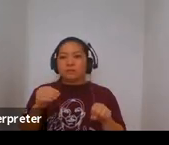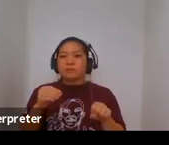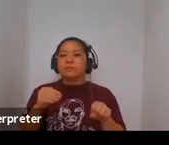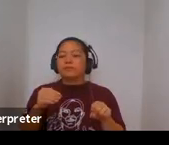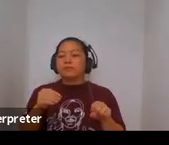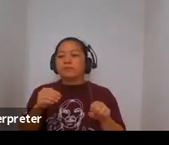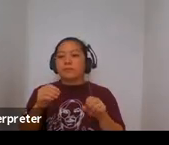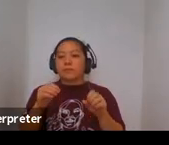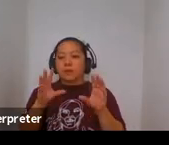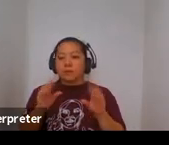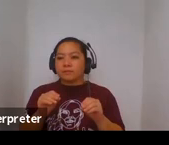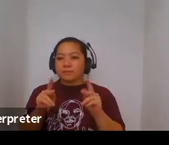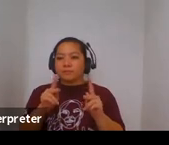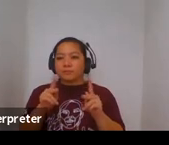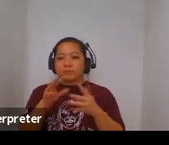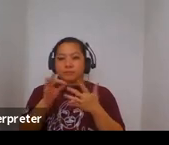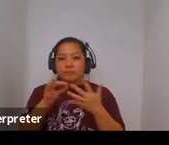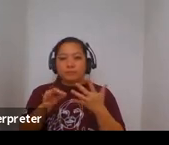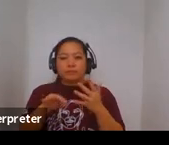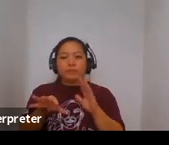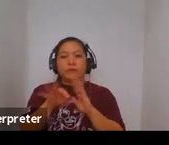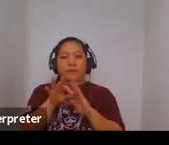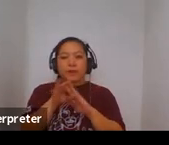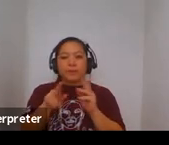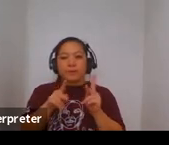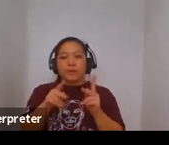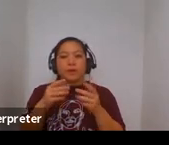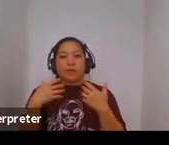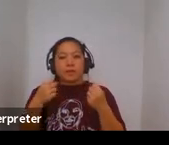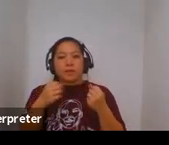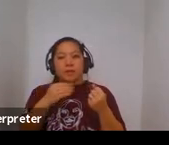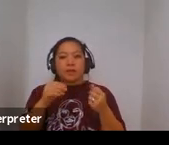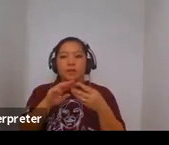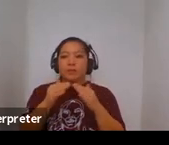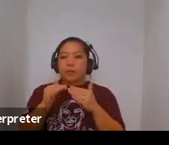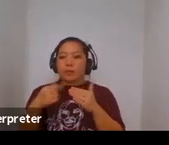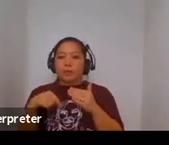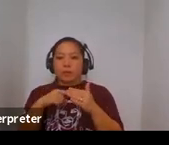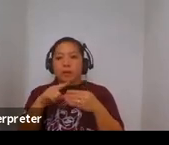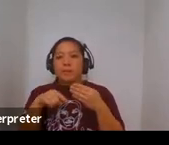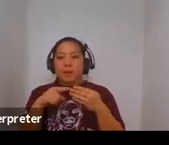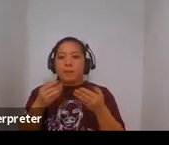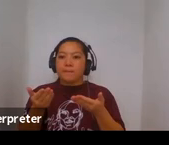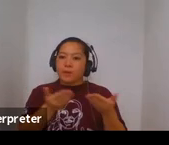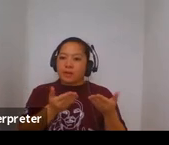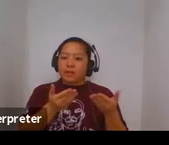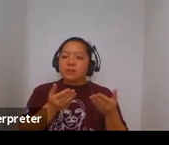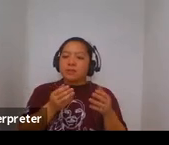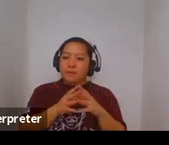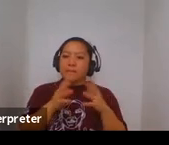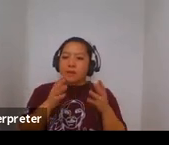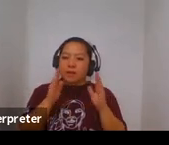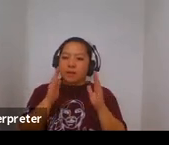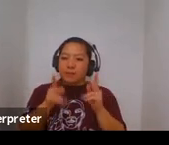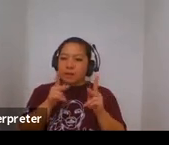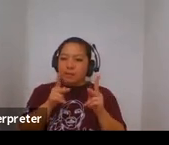down people's opportunities to find healing and community. We are about bringing as many folks